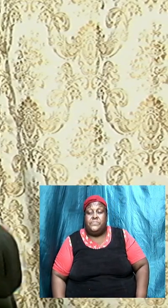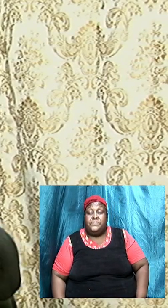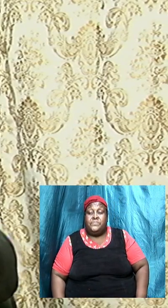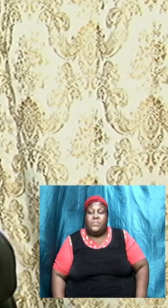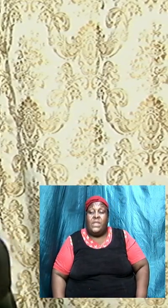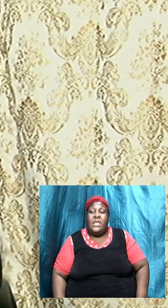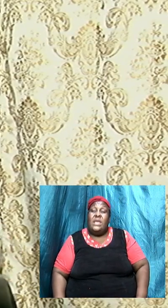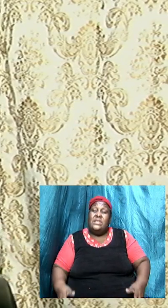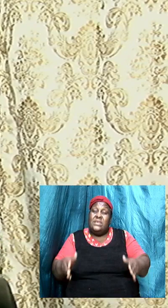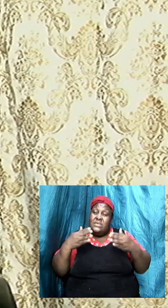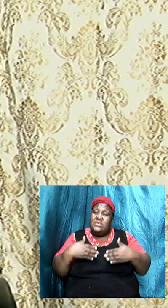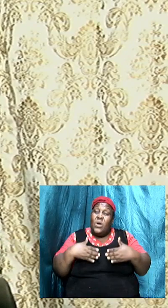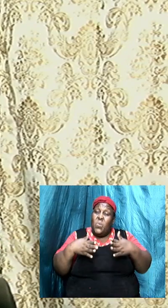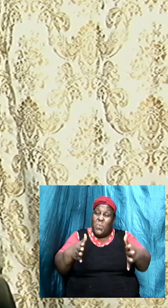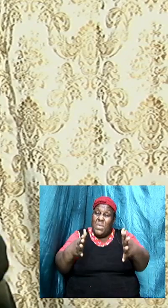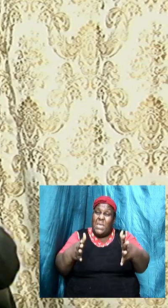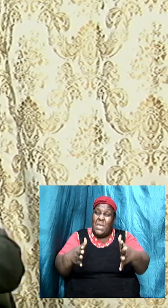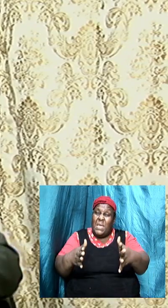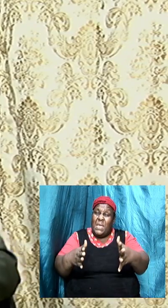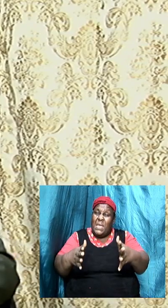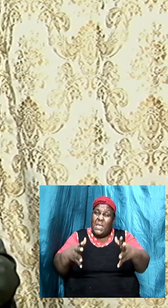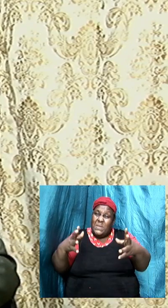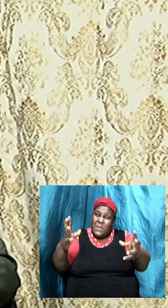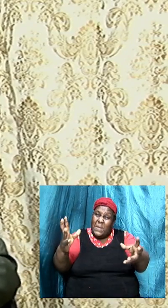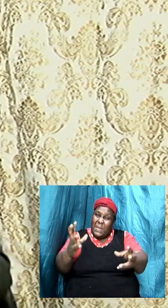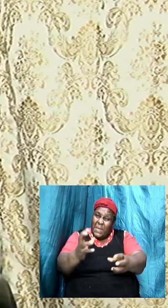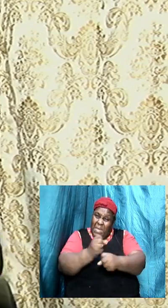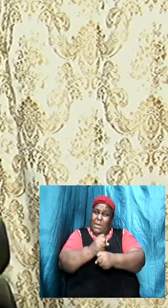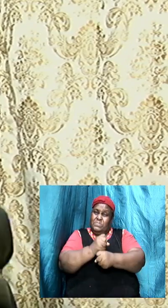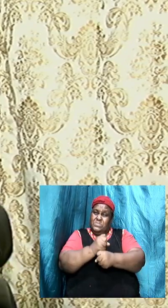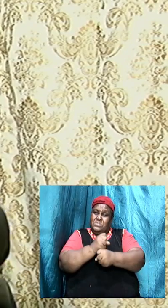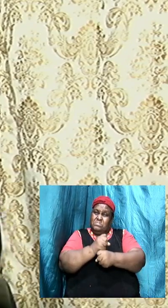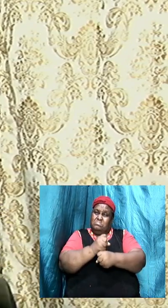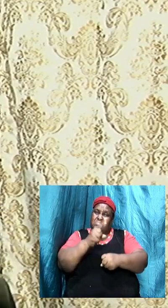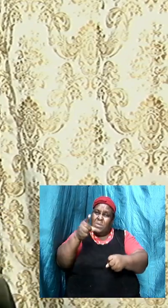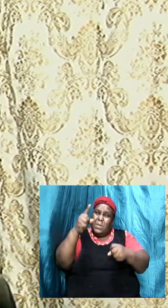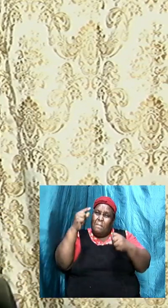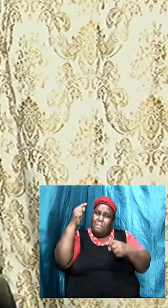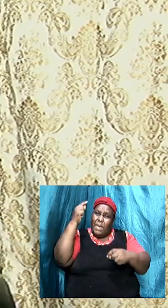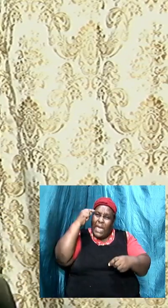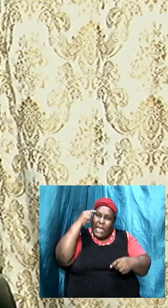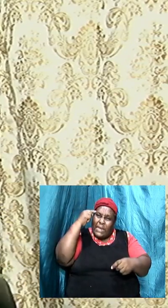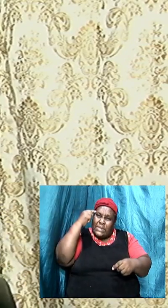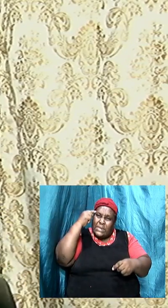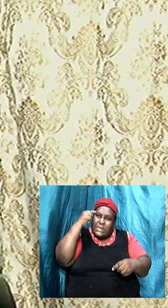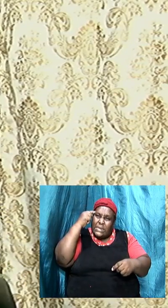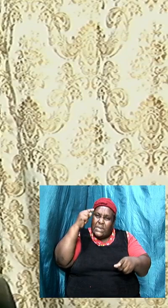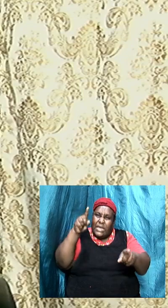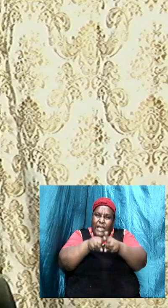But it's a way to captivate individuals. Because Jesus said, you know,